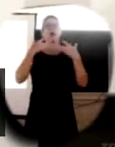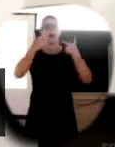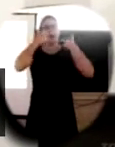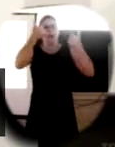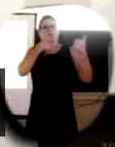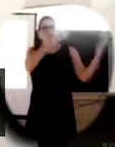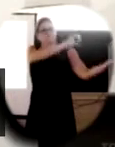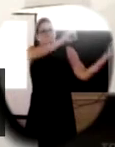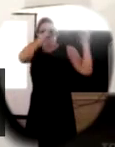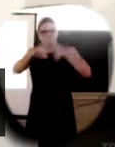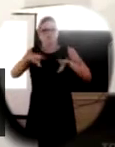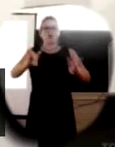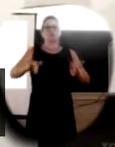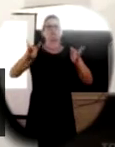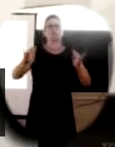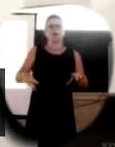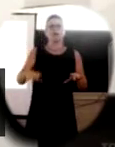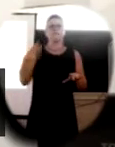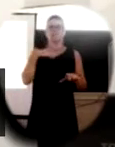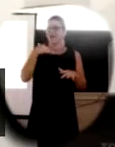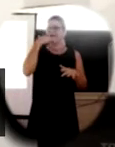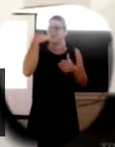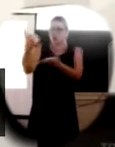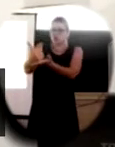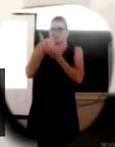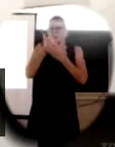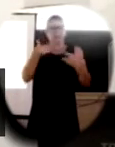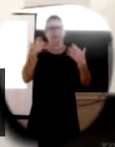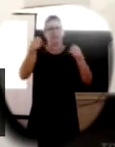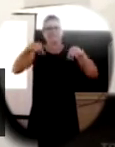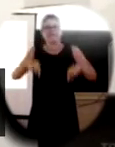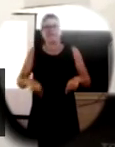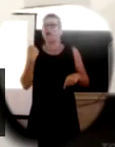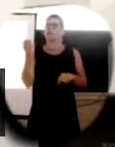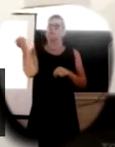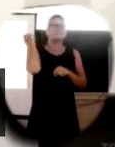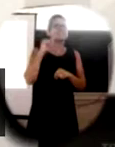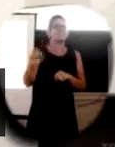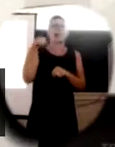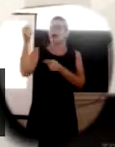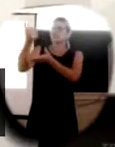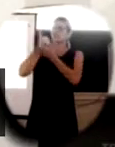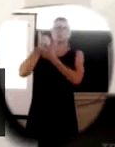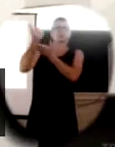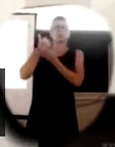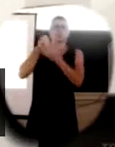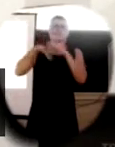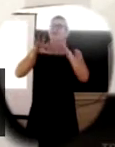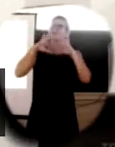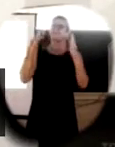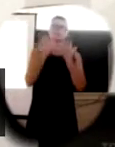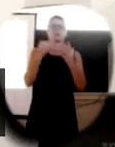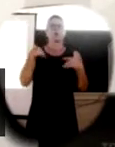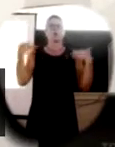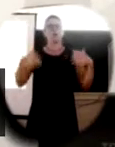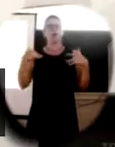since the level of support we have received and continued to receive from this institute on all levels has been truly amazing and